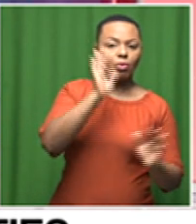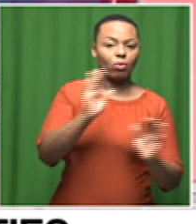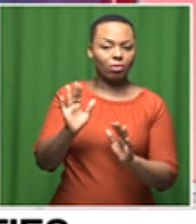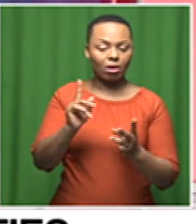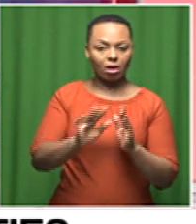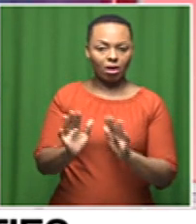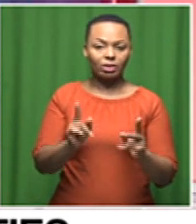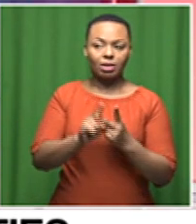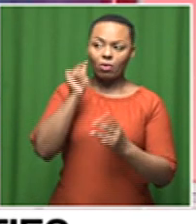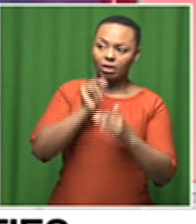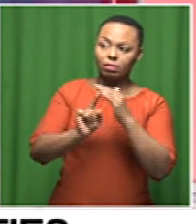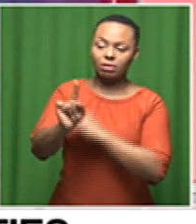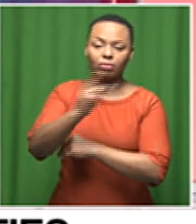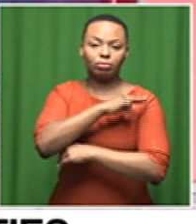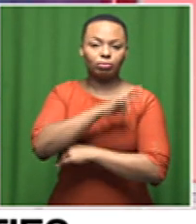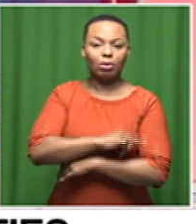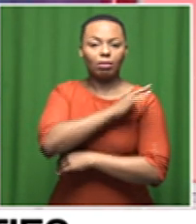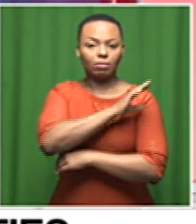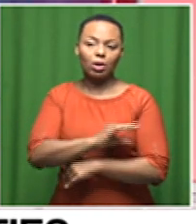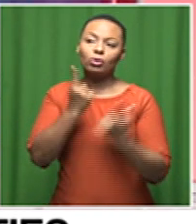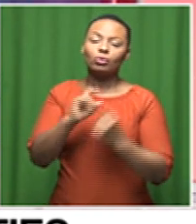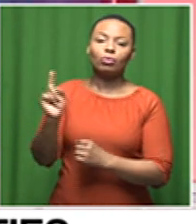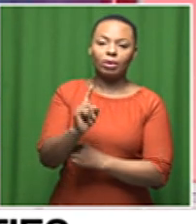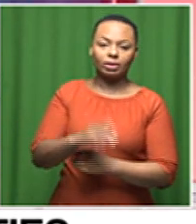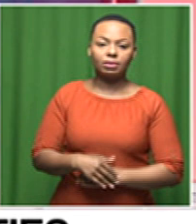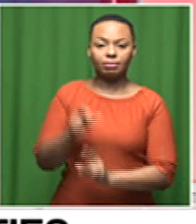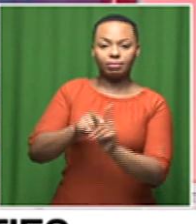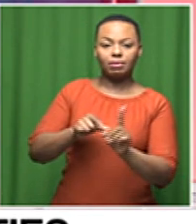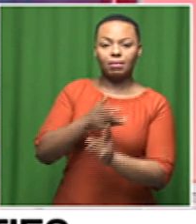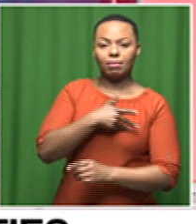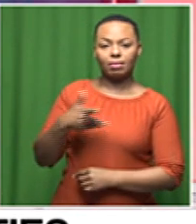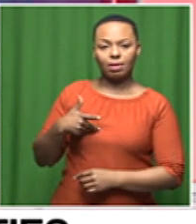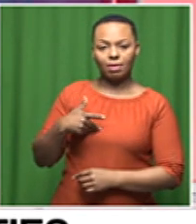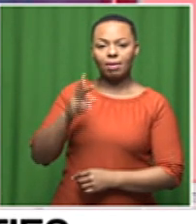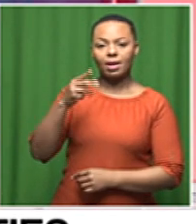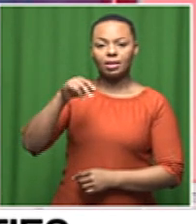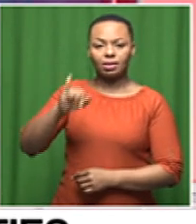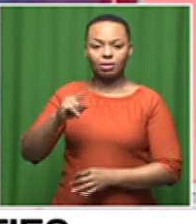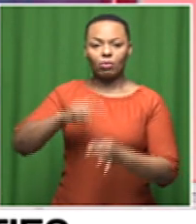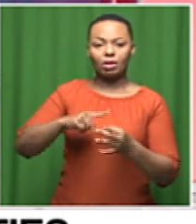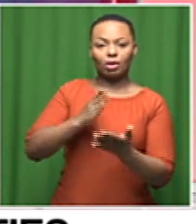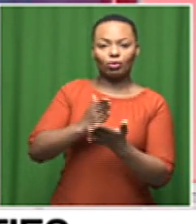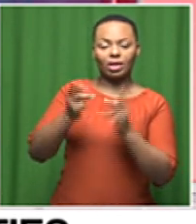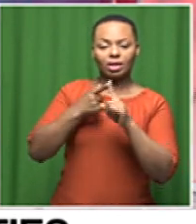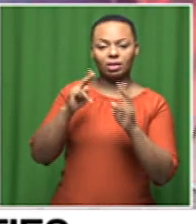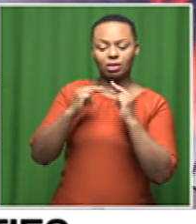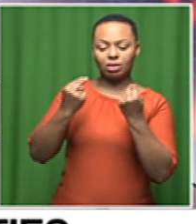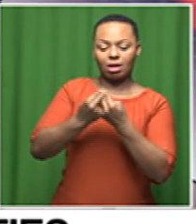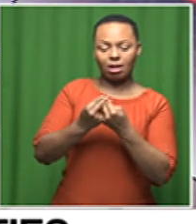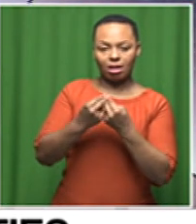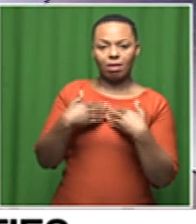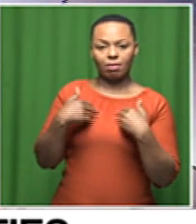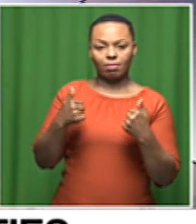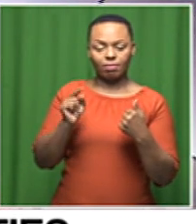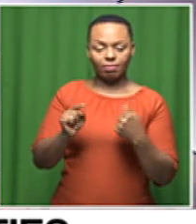at healthcare facilities, we're joined by Mam Annie Jaute, who is the Manager of Quality Assurance at the National Department of Health. Thank you so much for joining us,